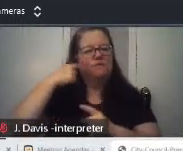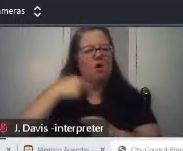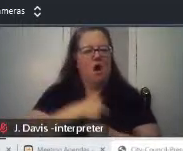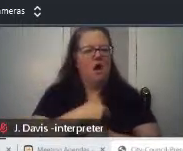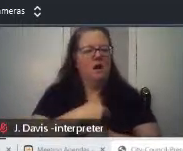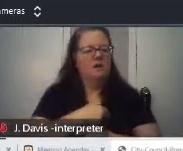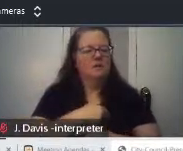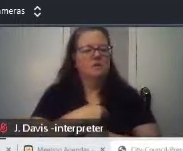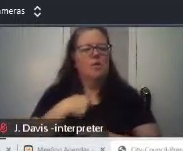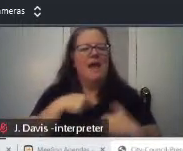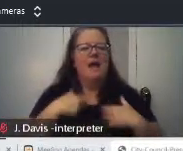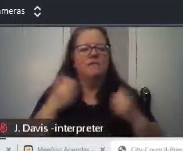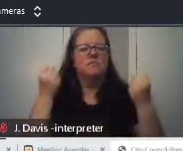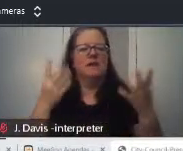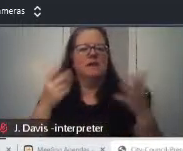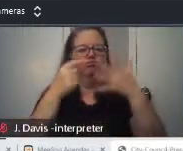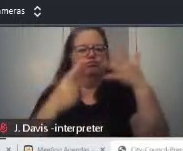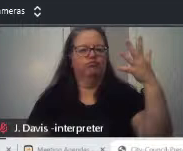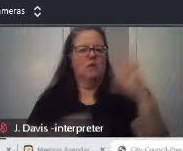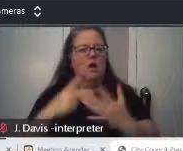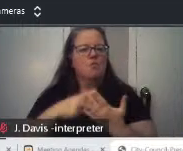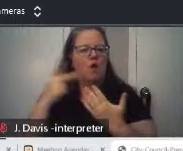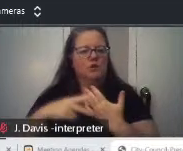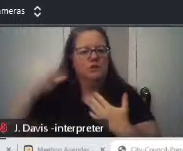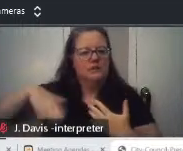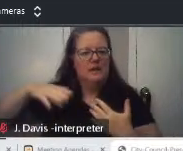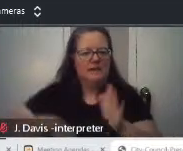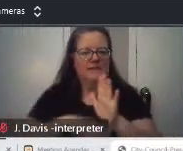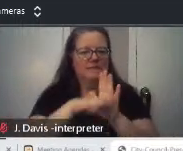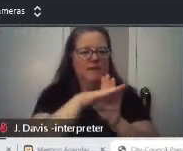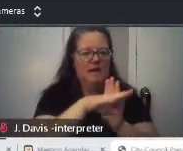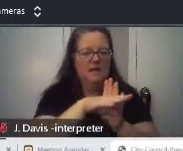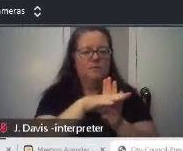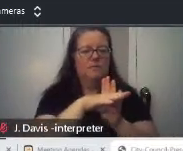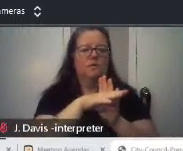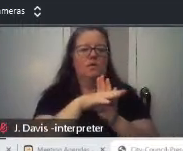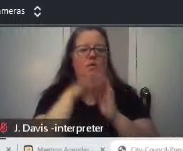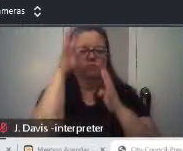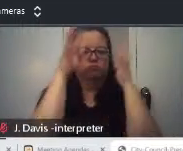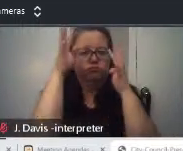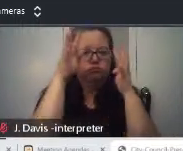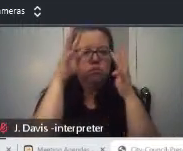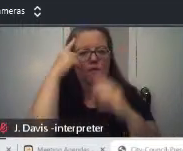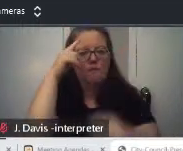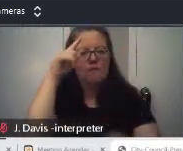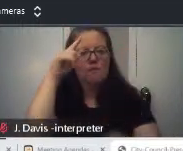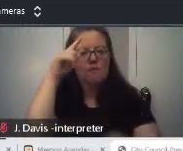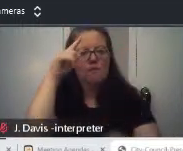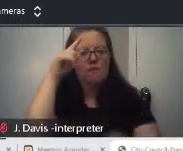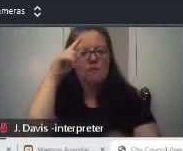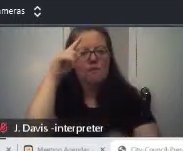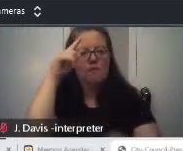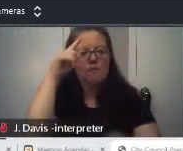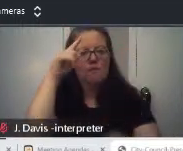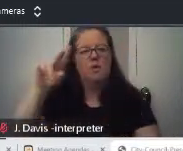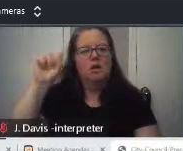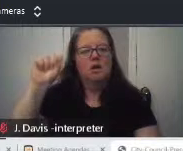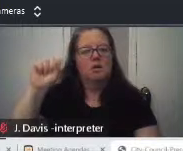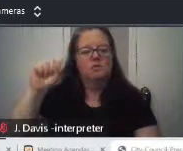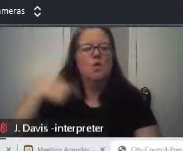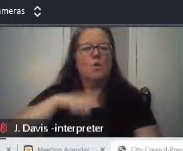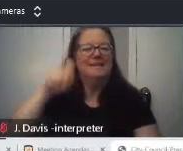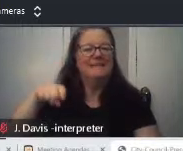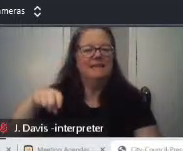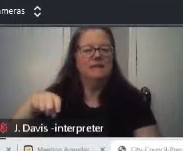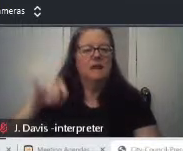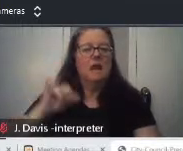of projects that are yet to be developed or even conceived at the fairgrounds that we're going to need that revenue for. One of them being the